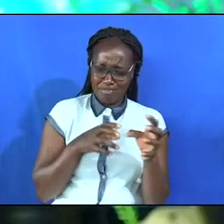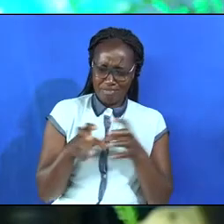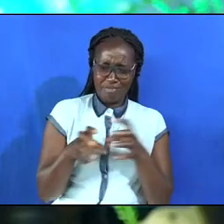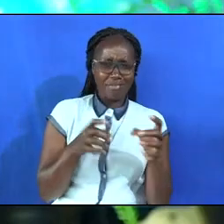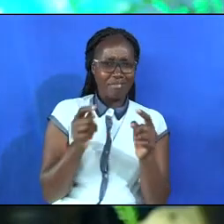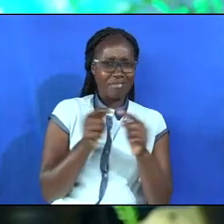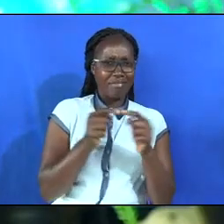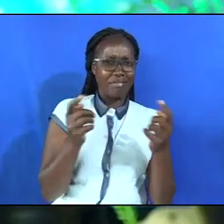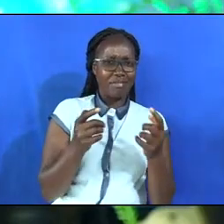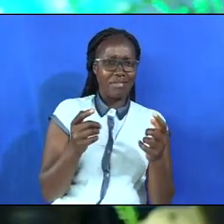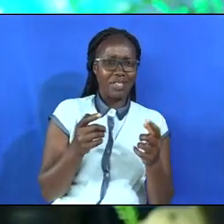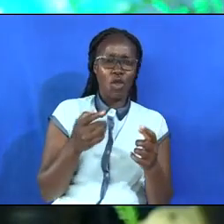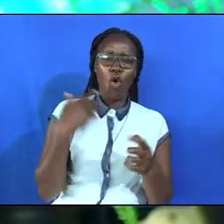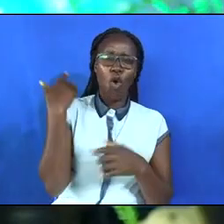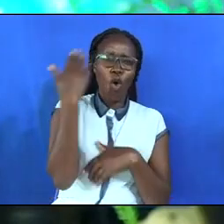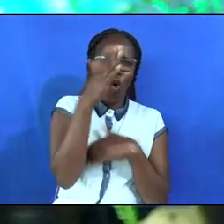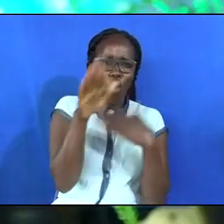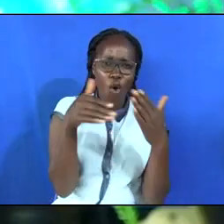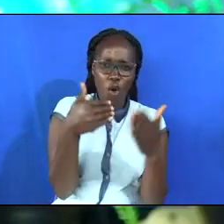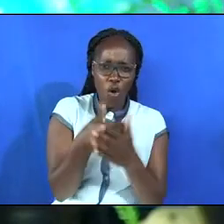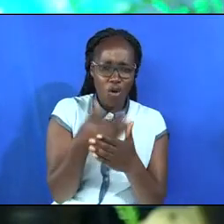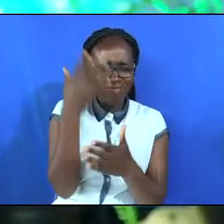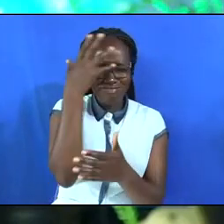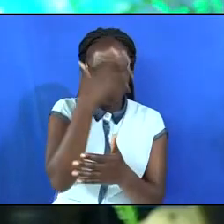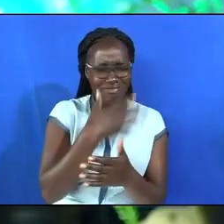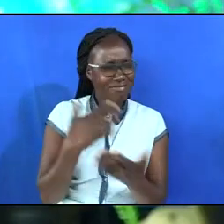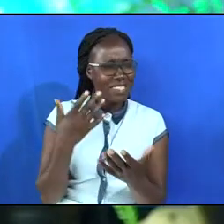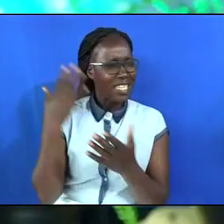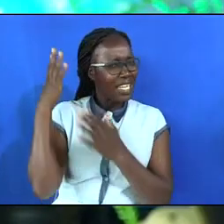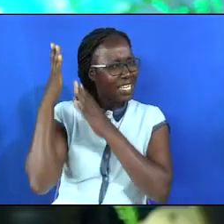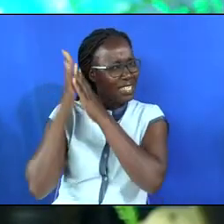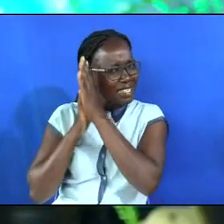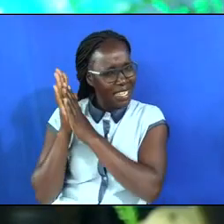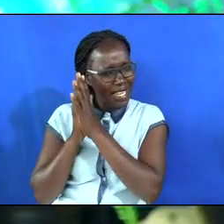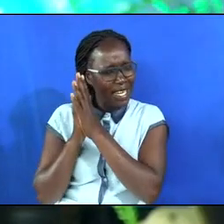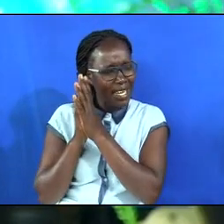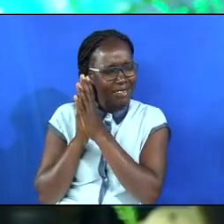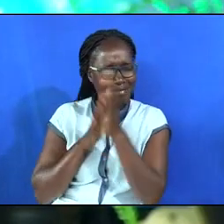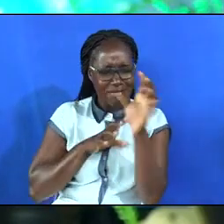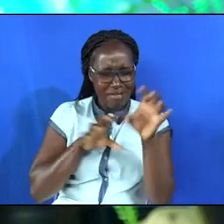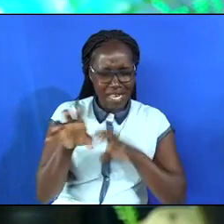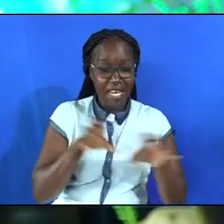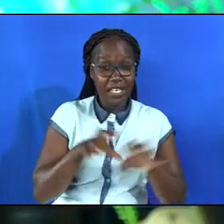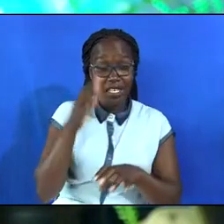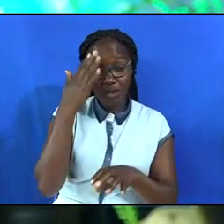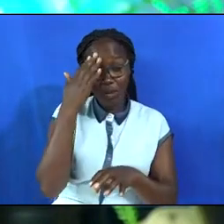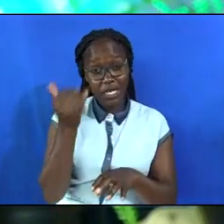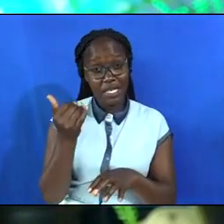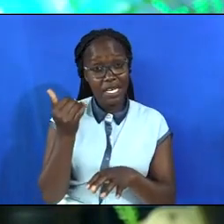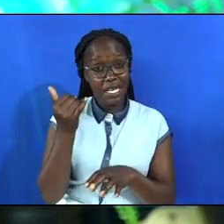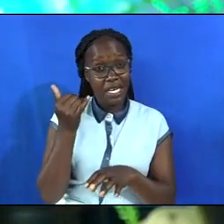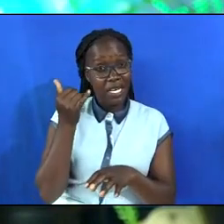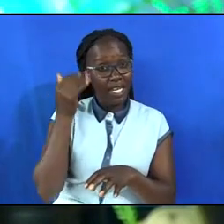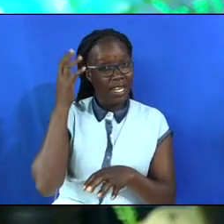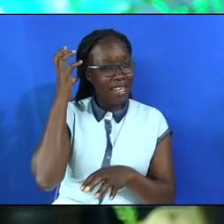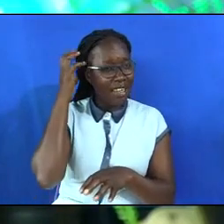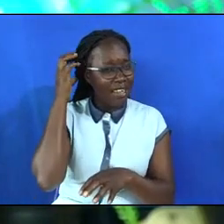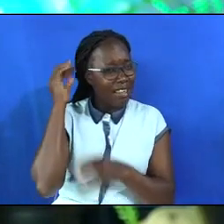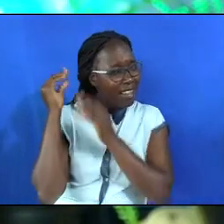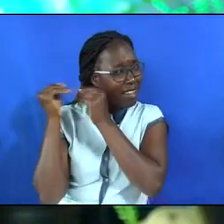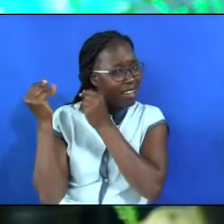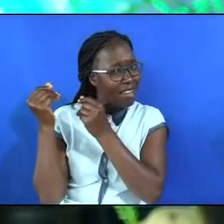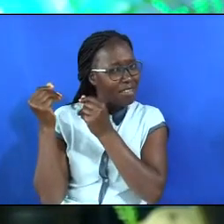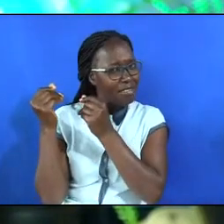everywhere. She believed that her mother's hair was not attractive because her hair was